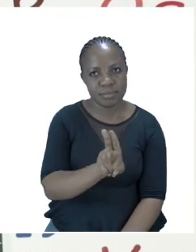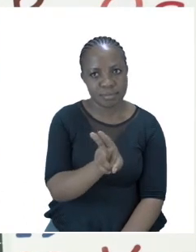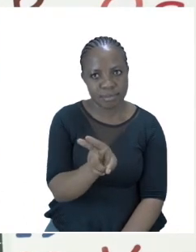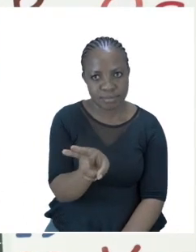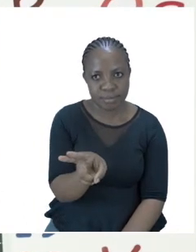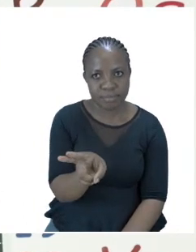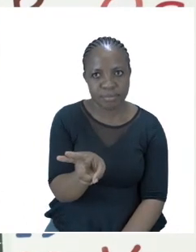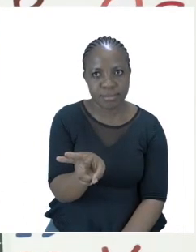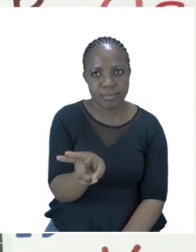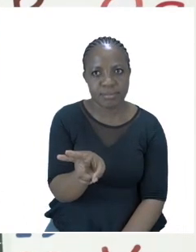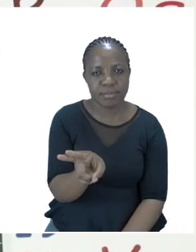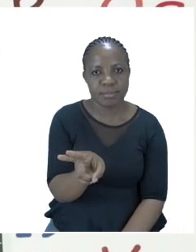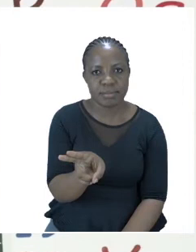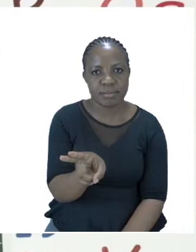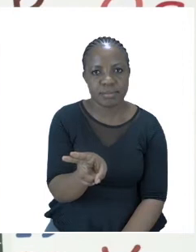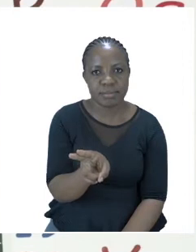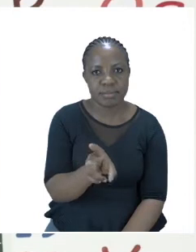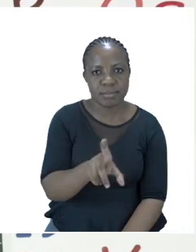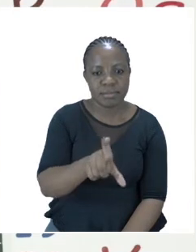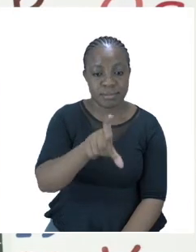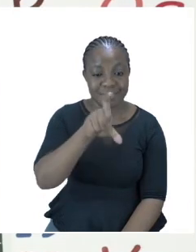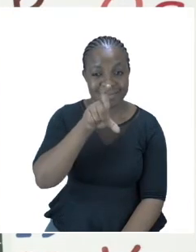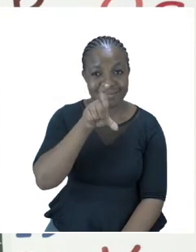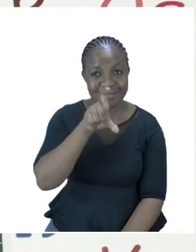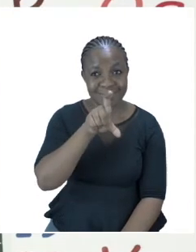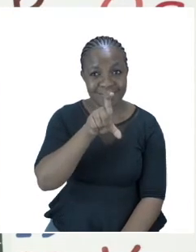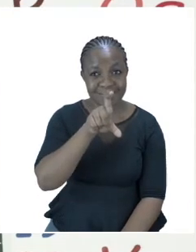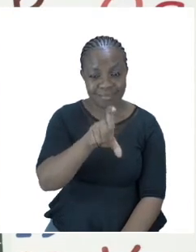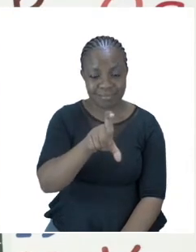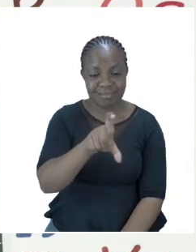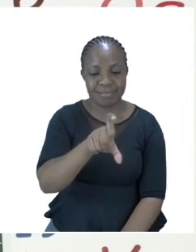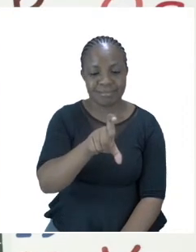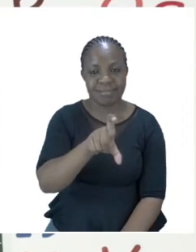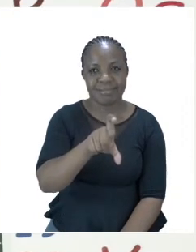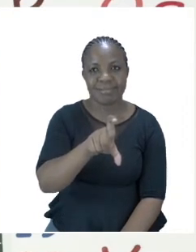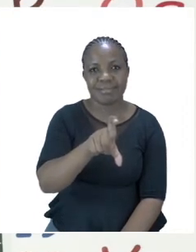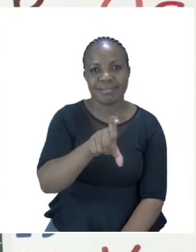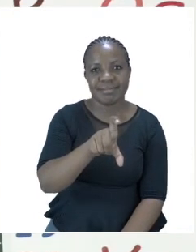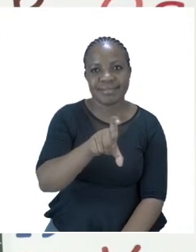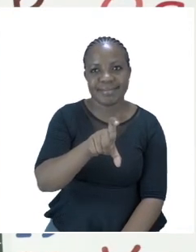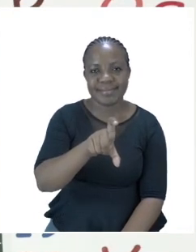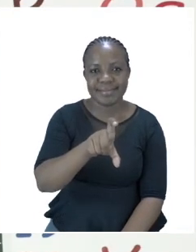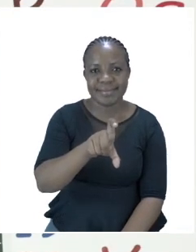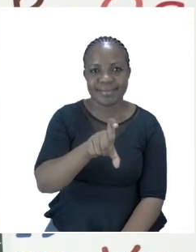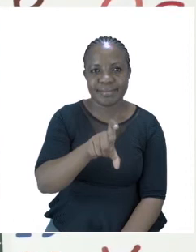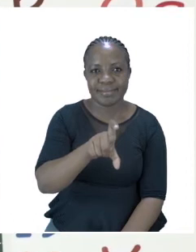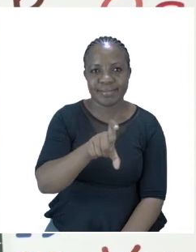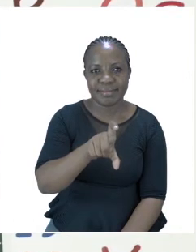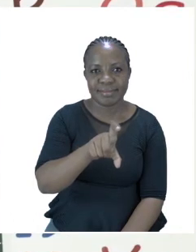Now H has a unique way of showing who he is. He has